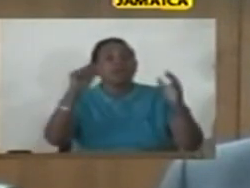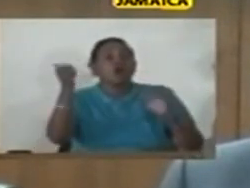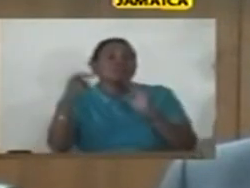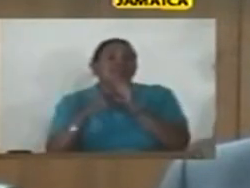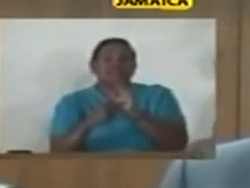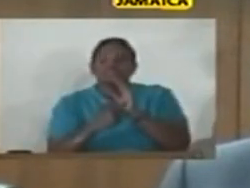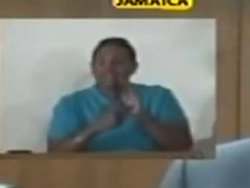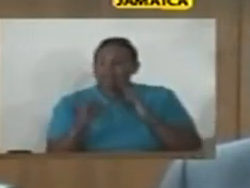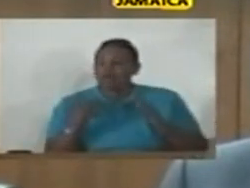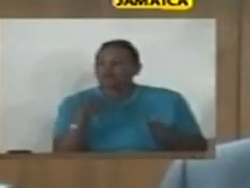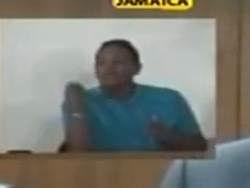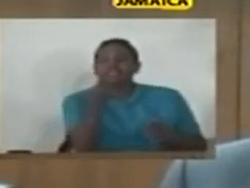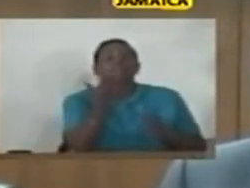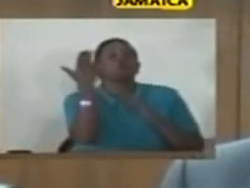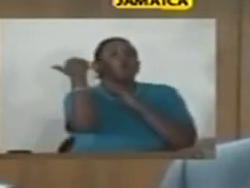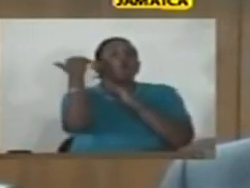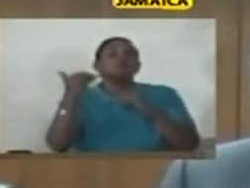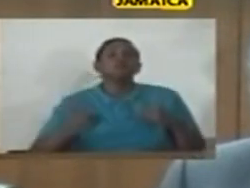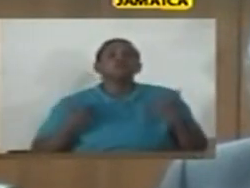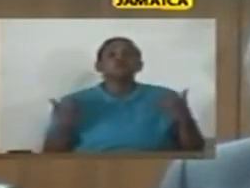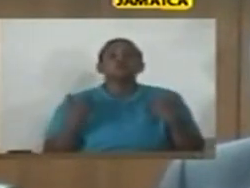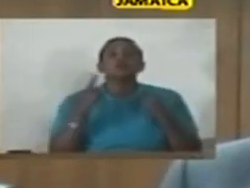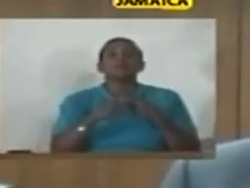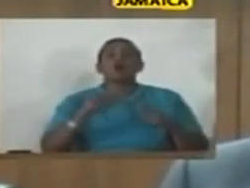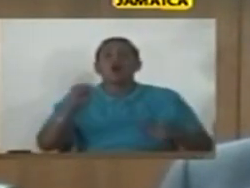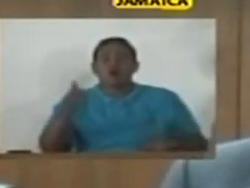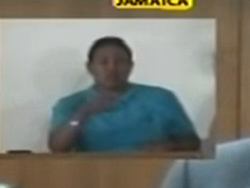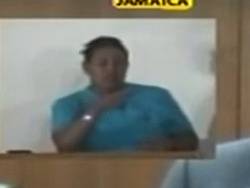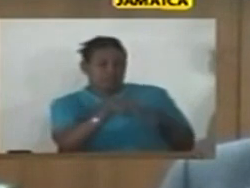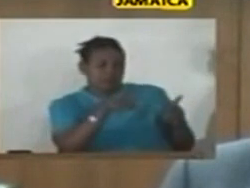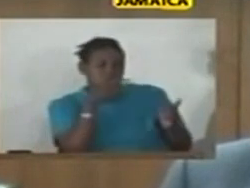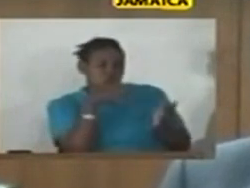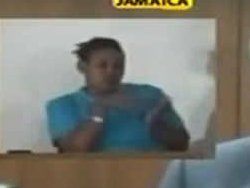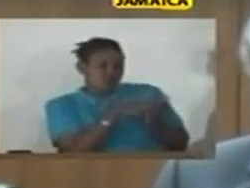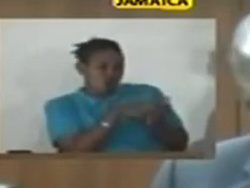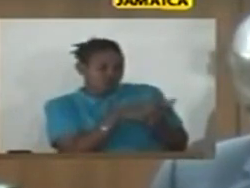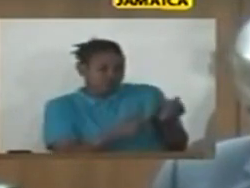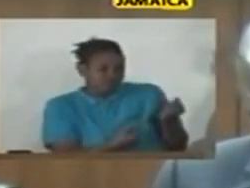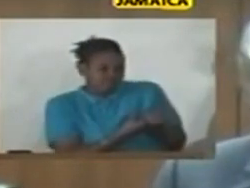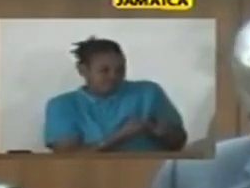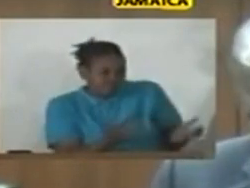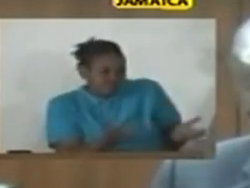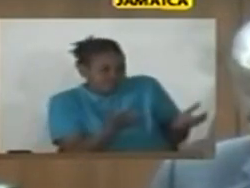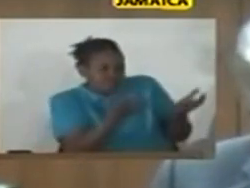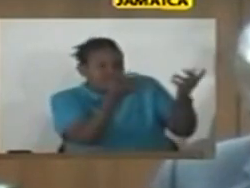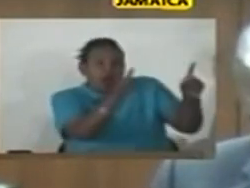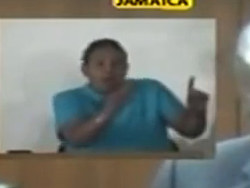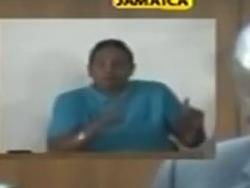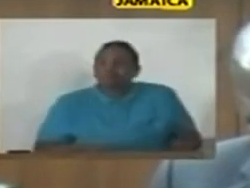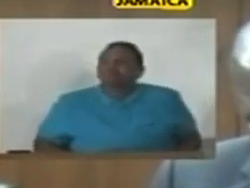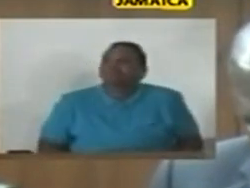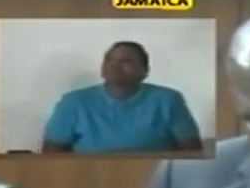we bring hope to the youths and other vulnerable Jamaicans. Mr. Speaker,